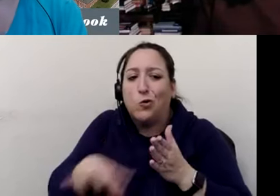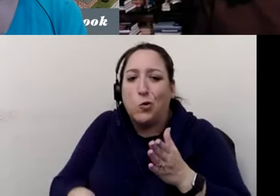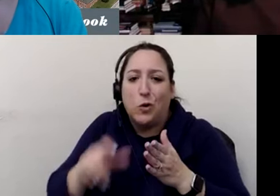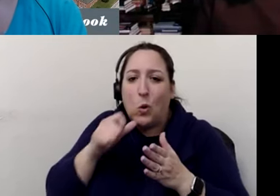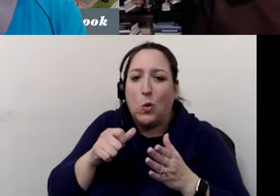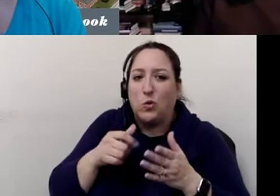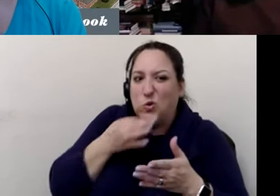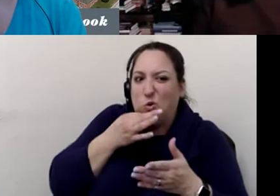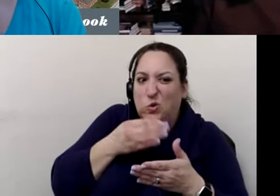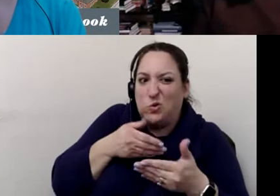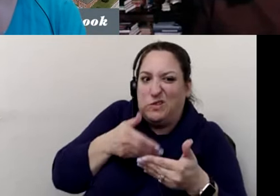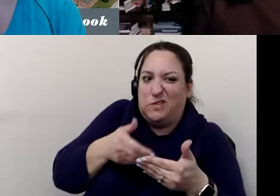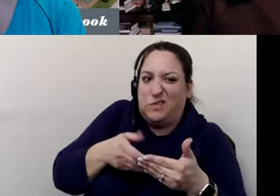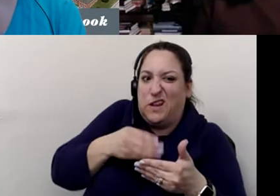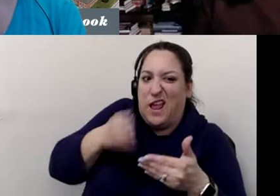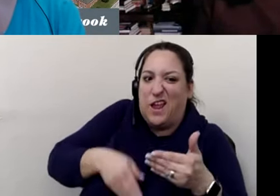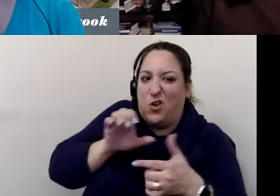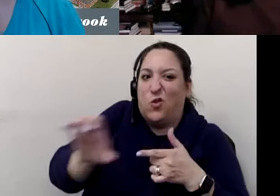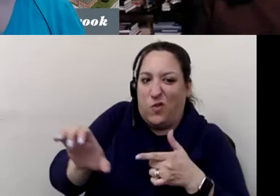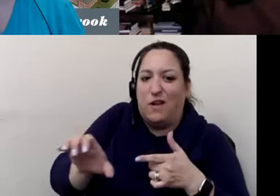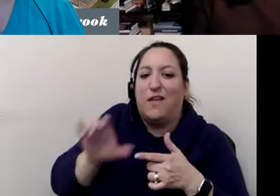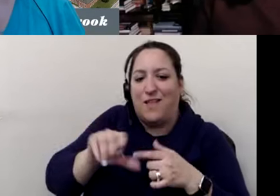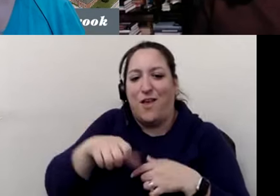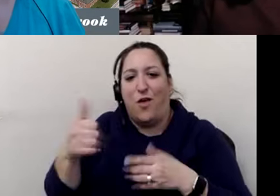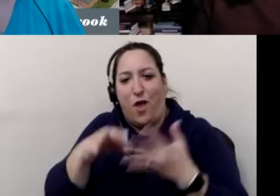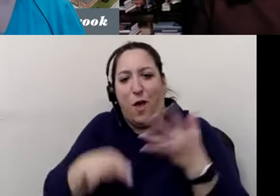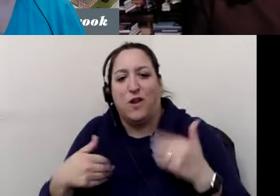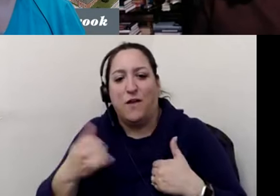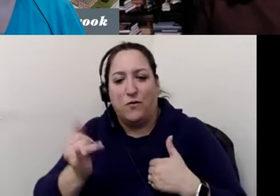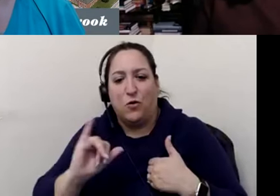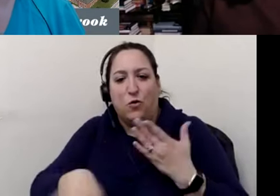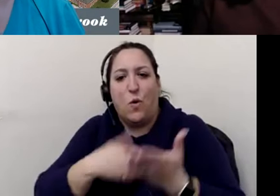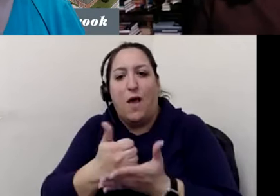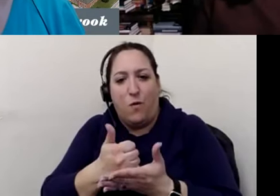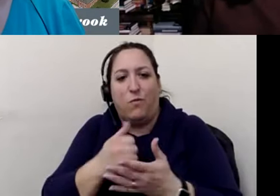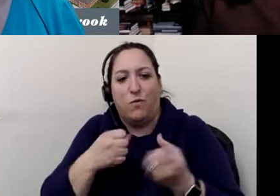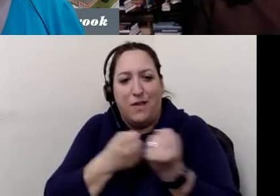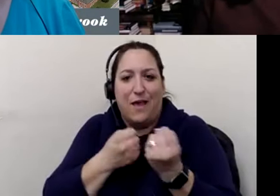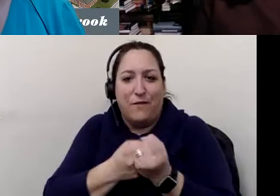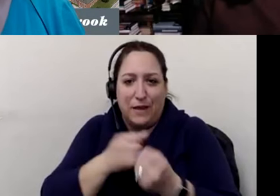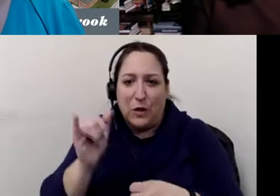be towards the end of their career. That's also another option to help with the advocacy.